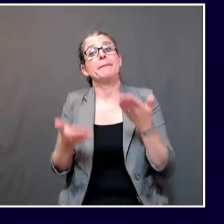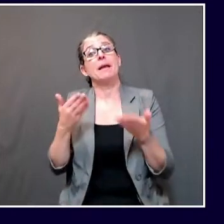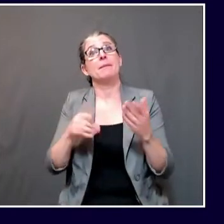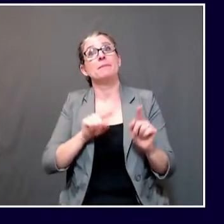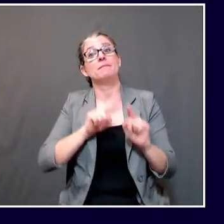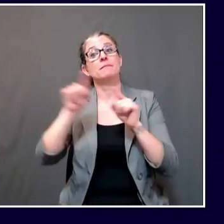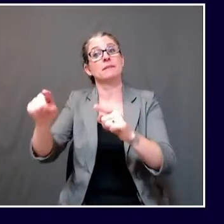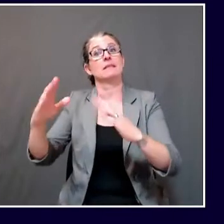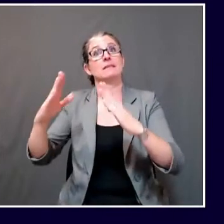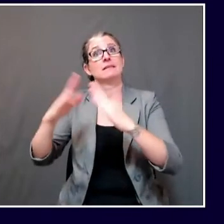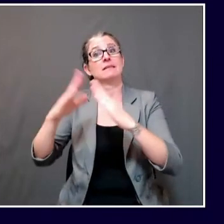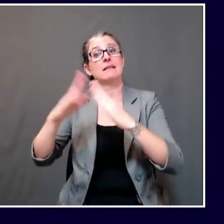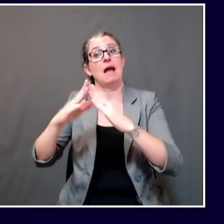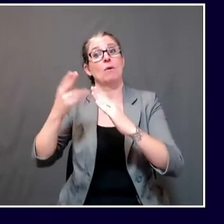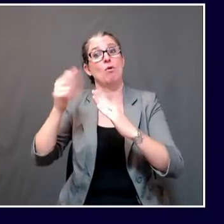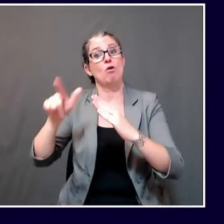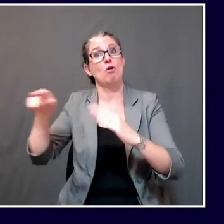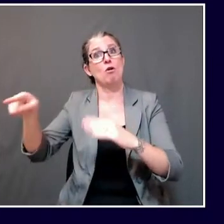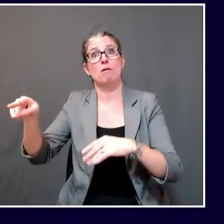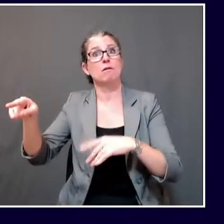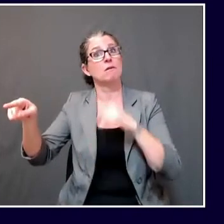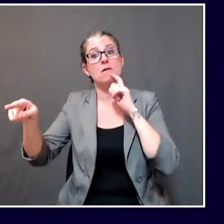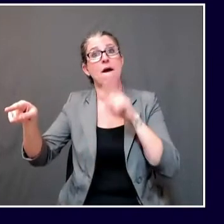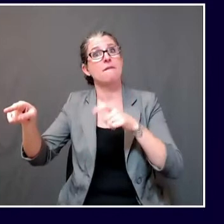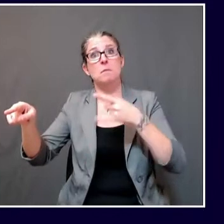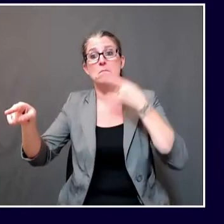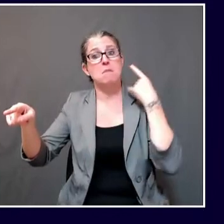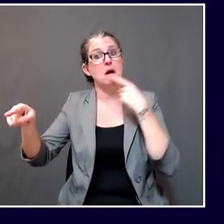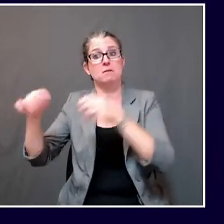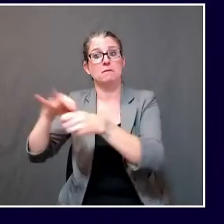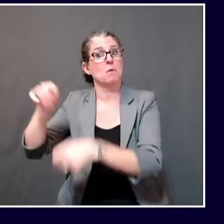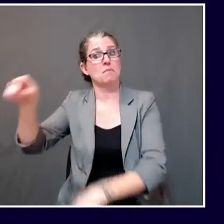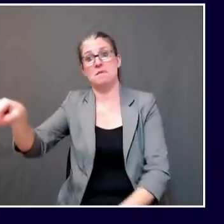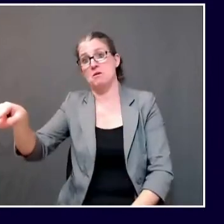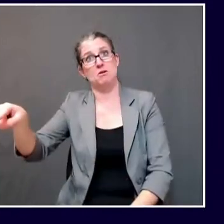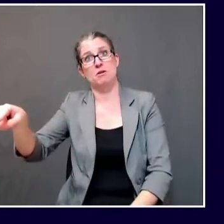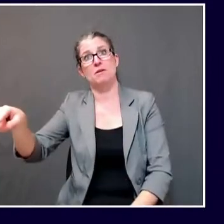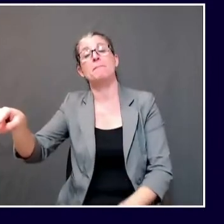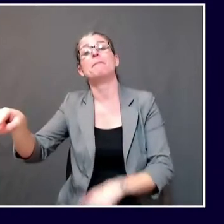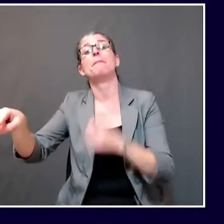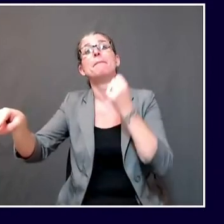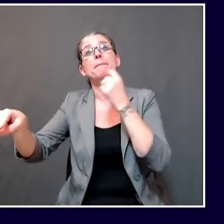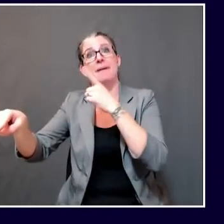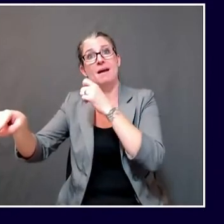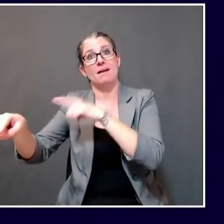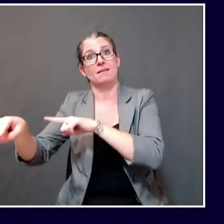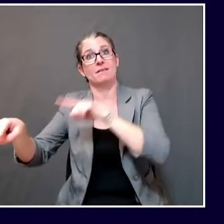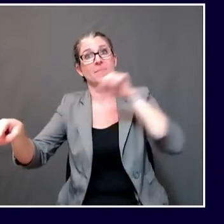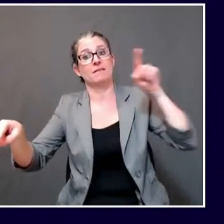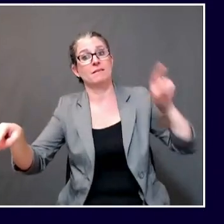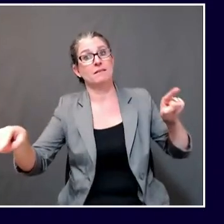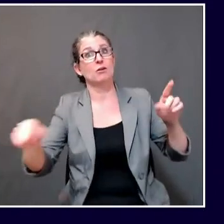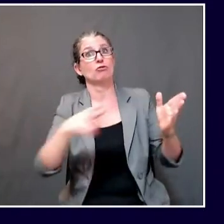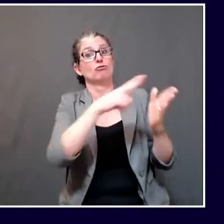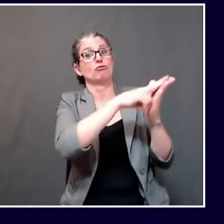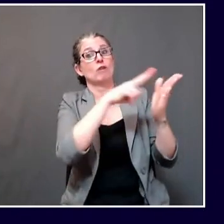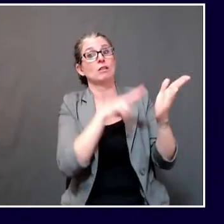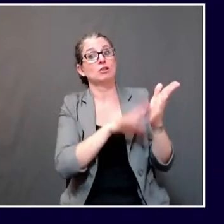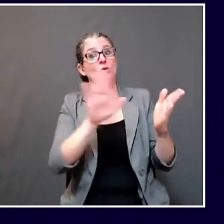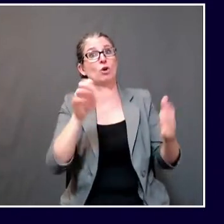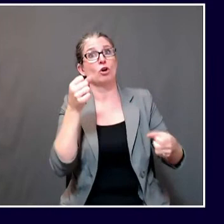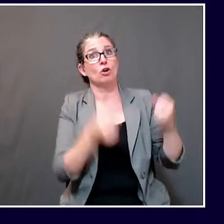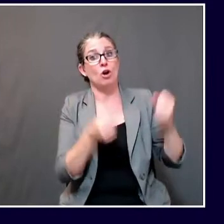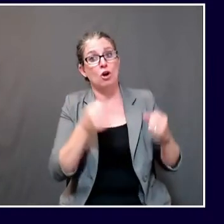Election day is something of a different story where, someone has a right to vote. They are a qualified voter. They walk in at